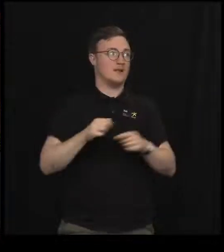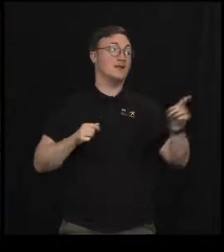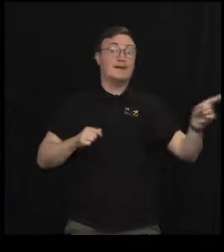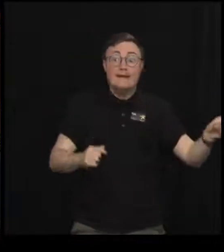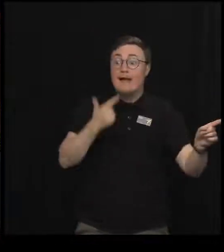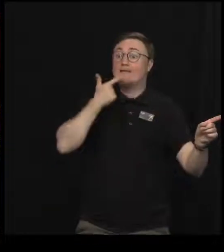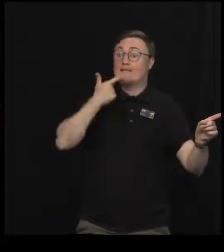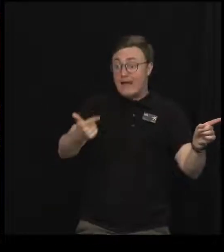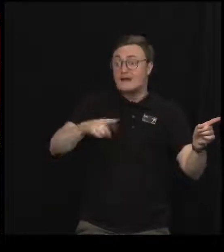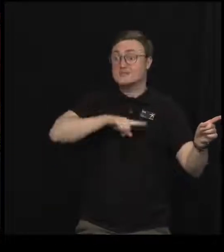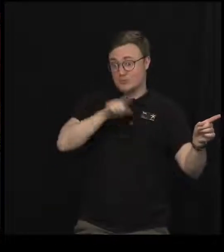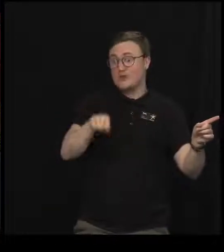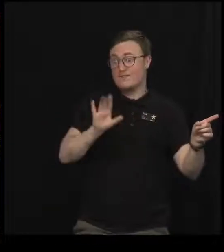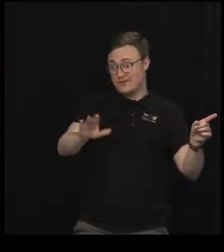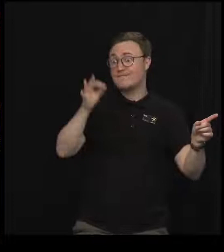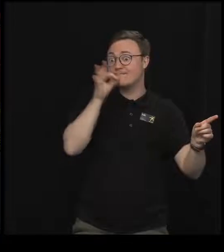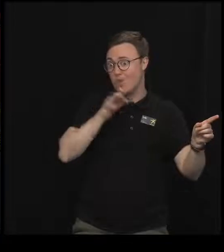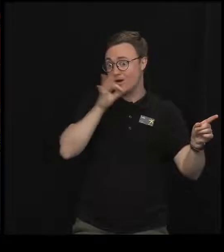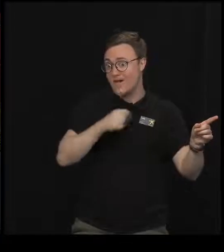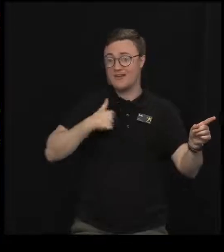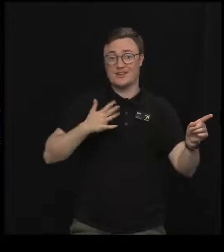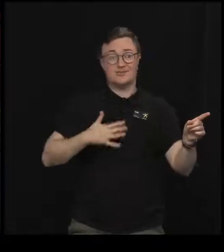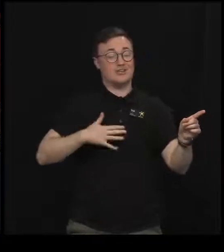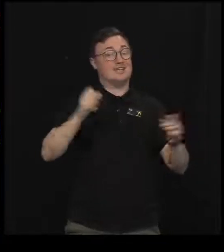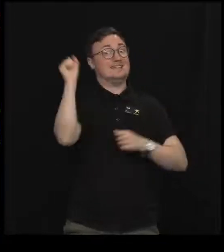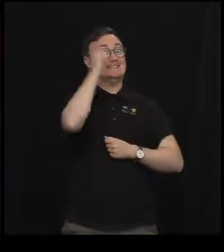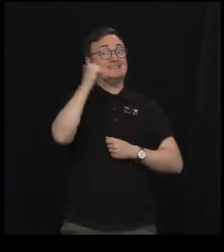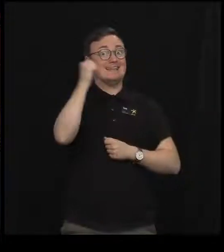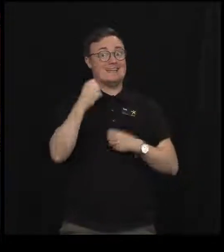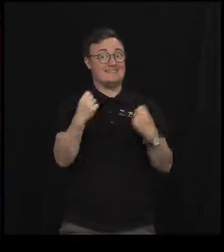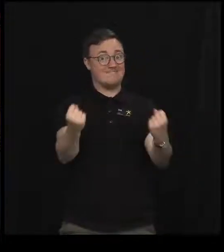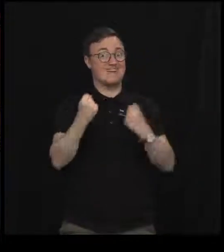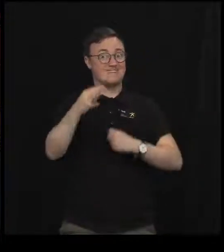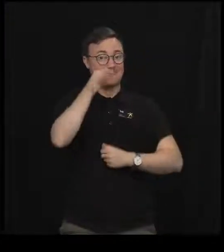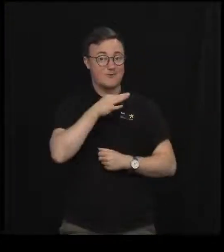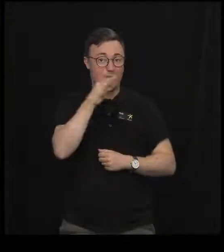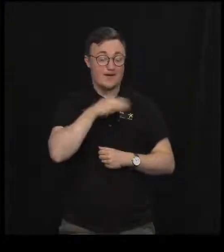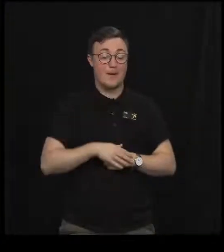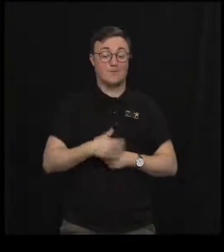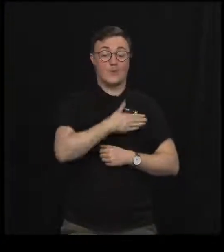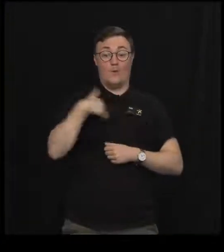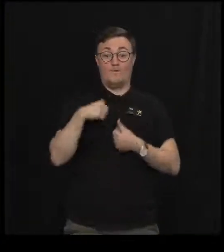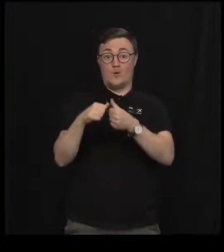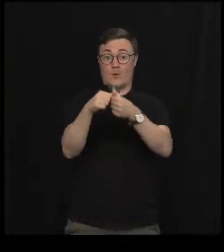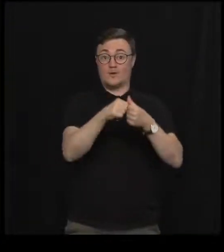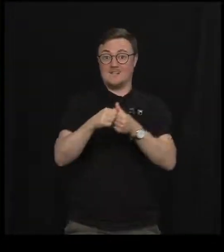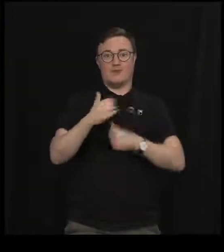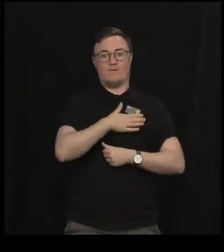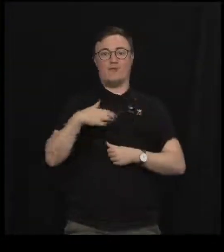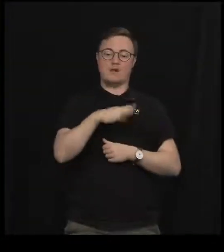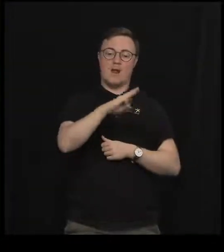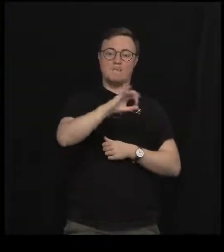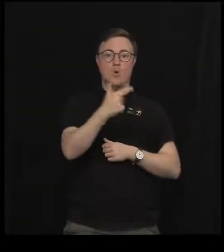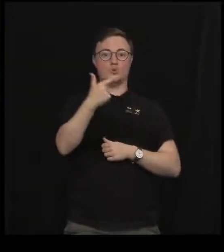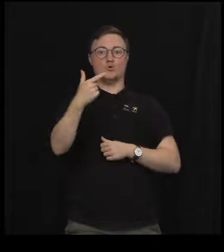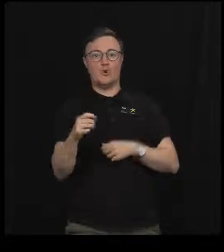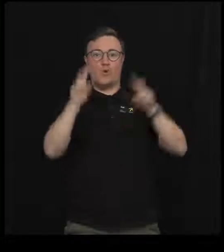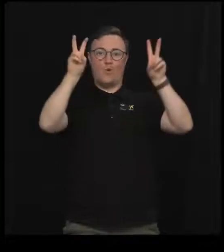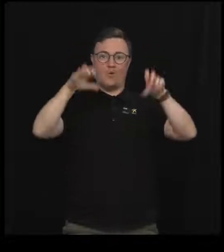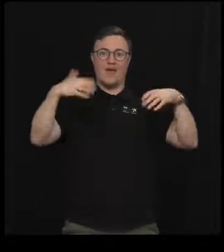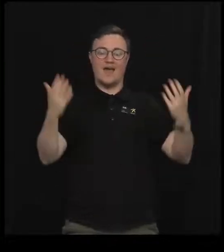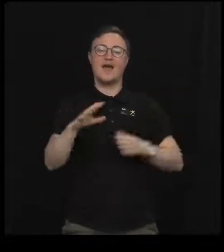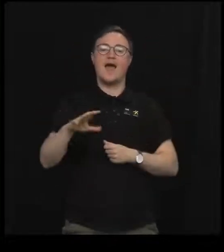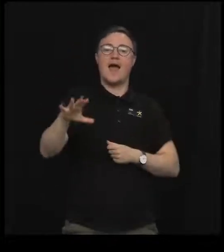much for your question. I think it's a really pertinent point. At the Gates Foundation, our motto is a little bit similar, is